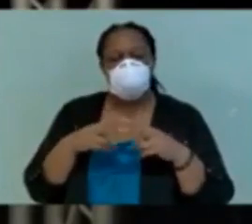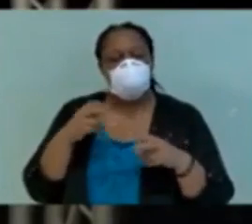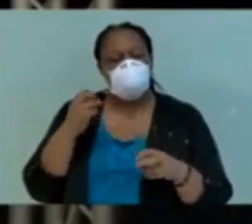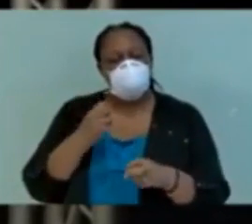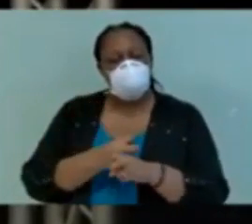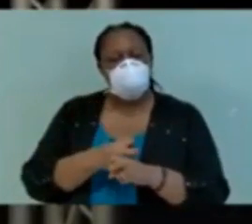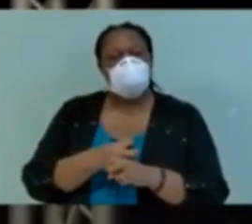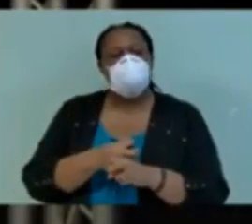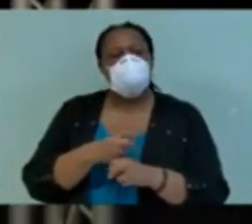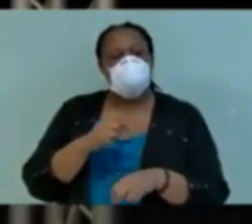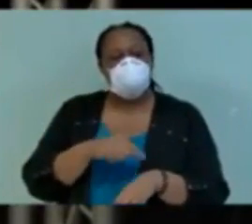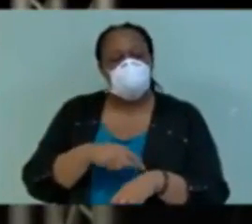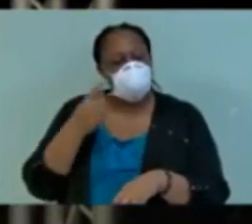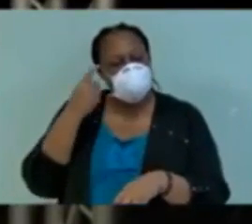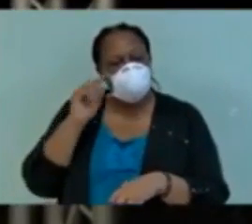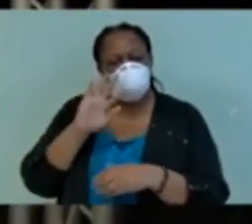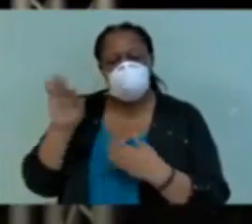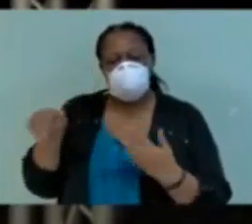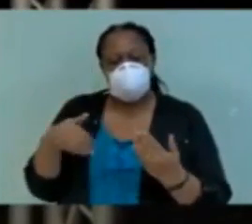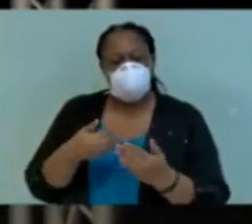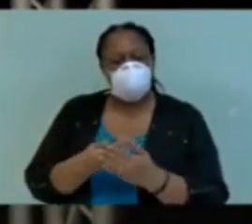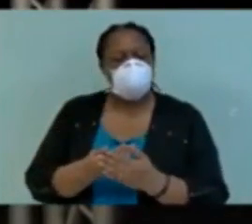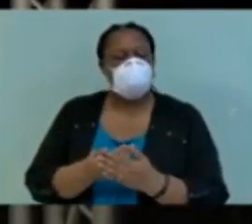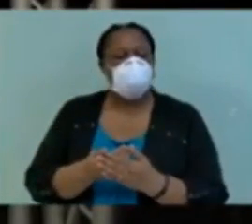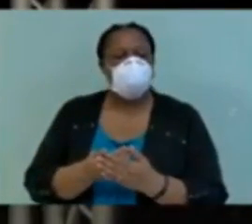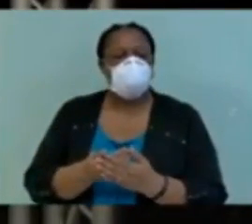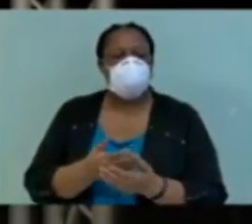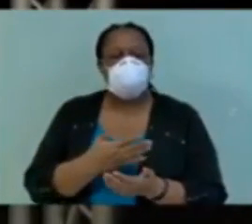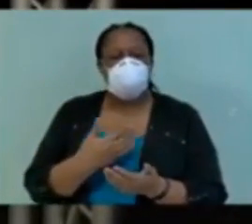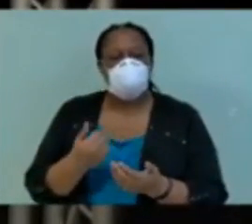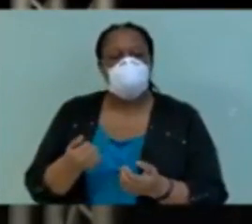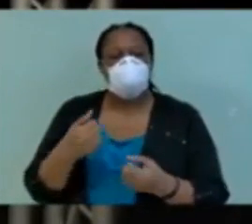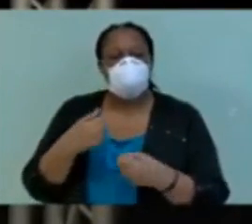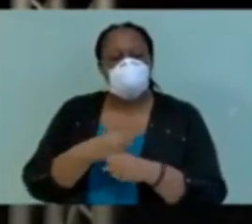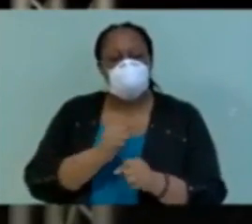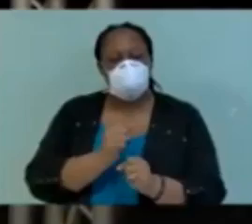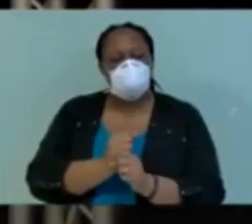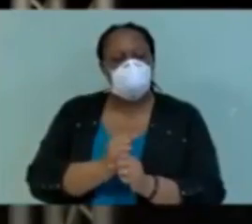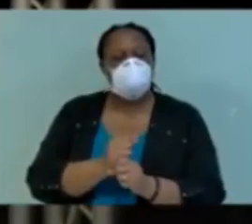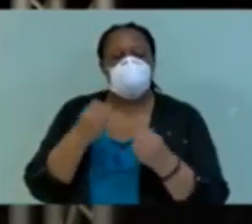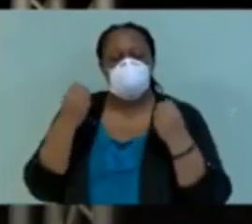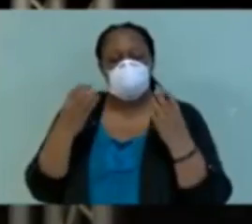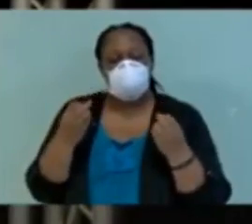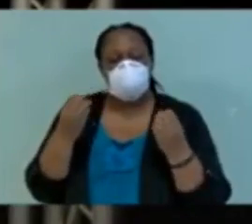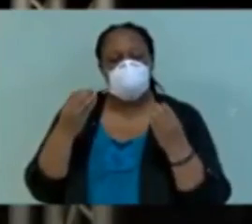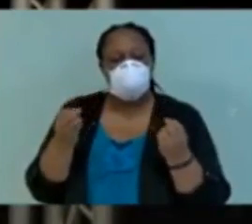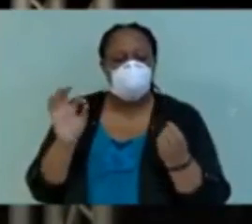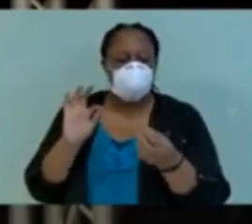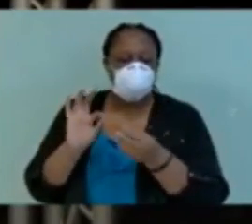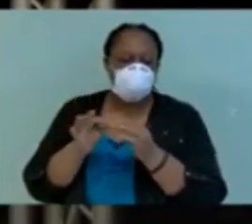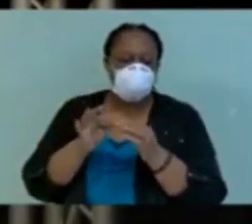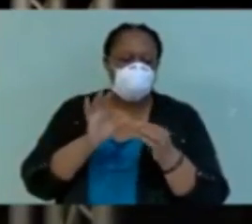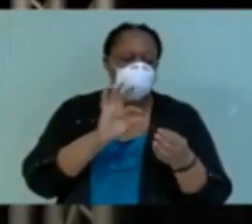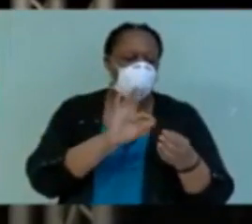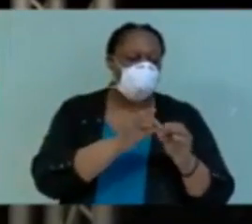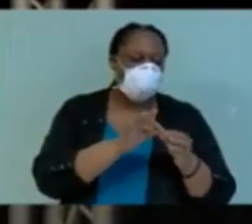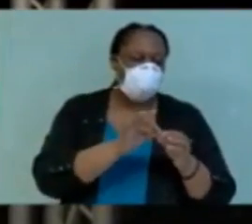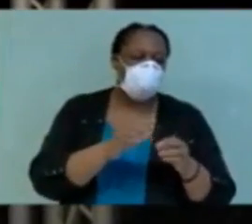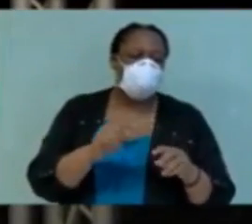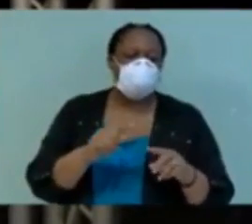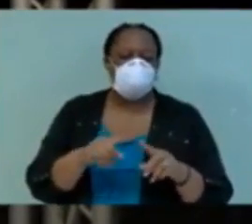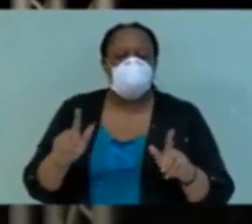the Virgin Islands. Today we continue to update you and to bring you the